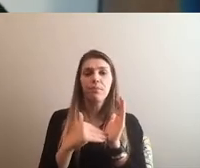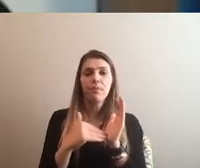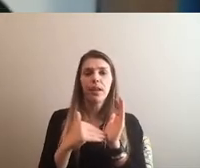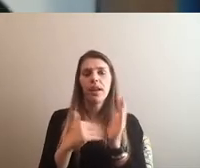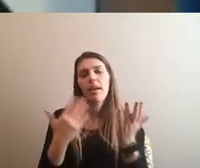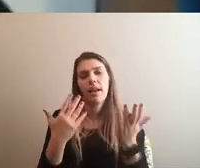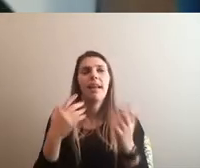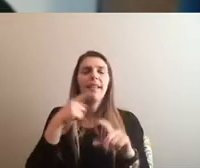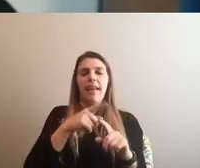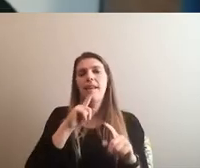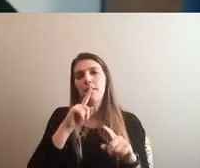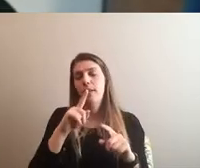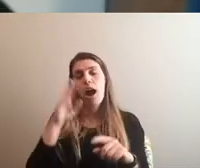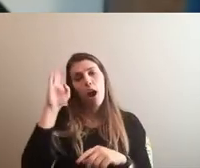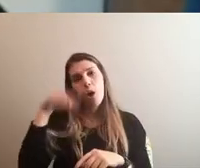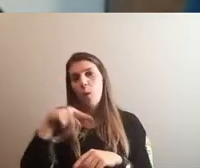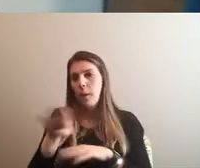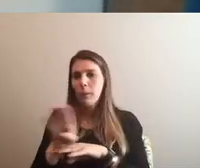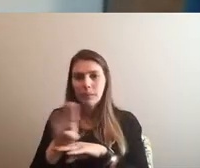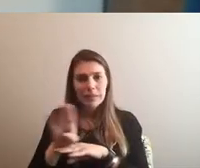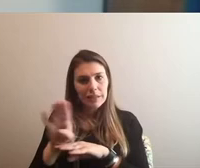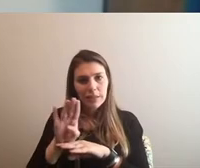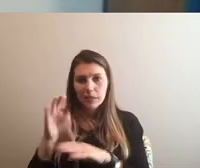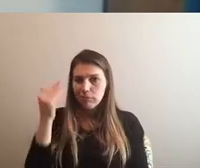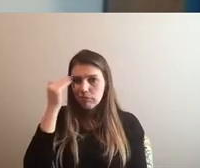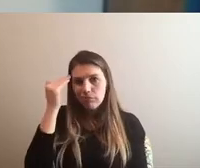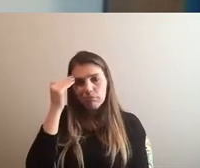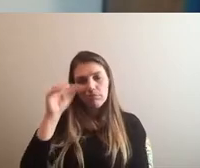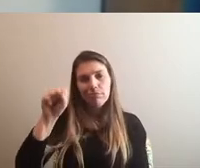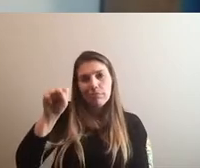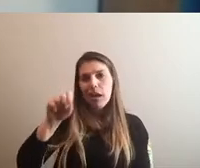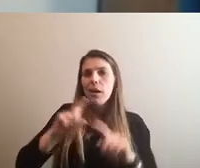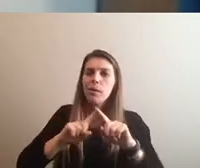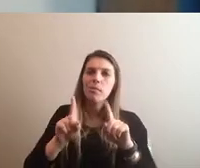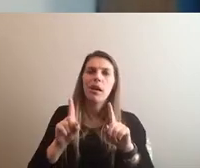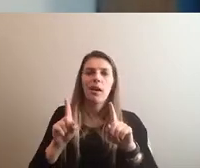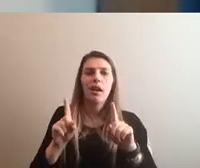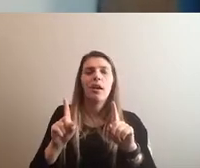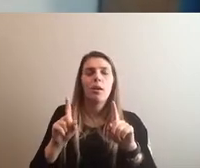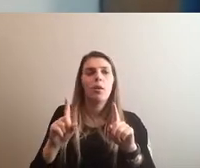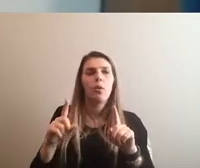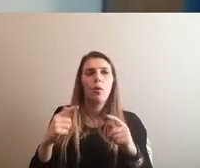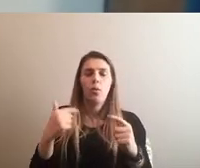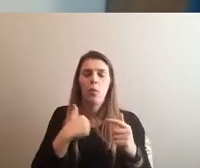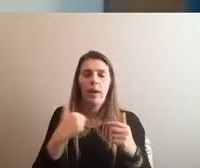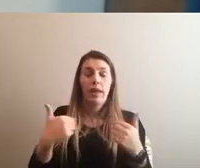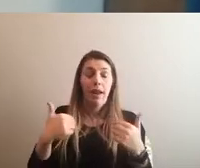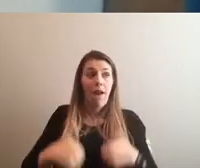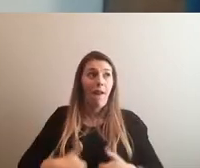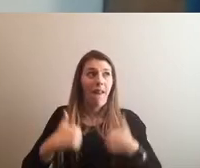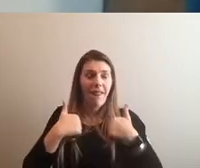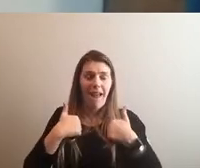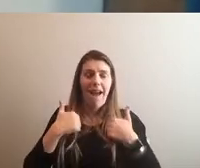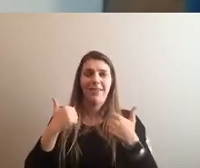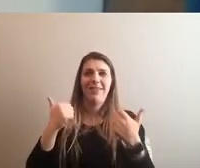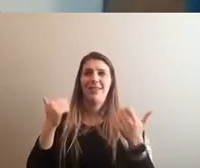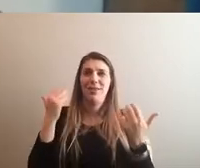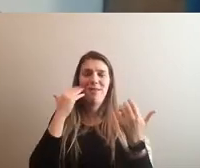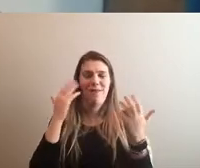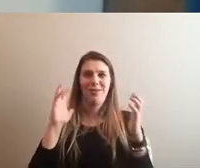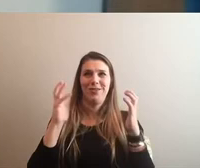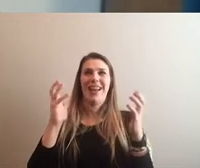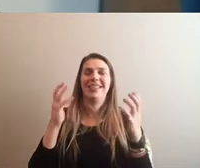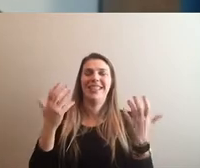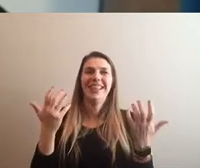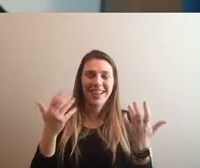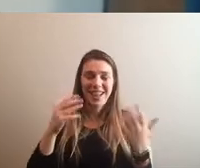they have a very busy day. And I think just again, like, you know, we have crazy lives being the parent of